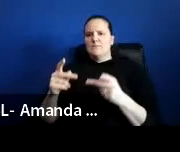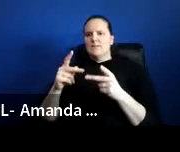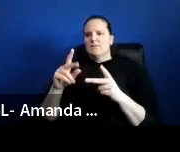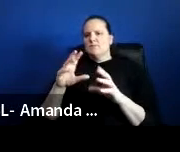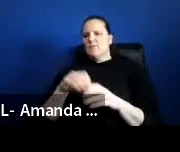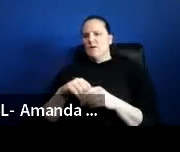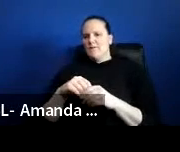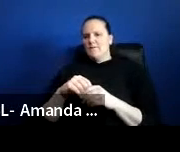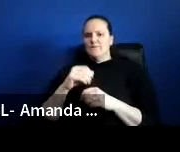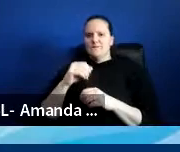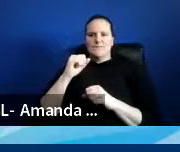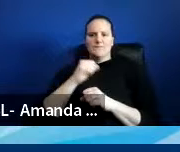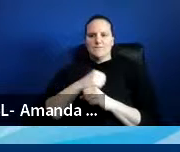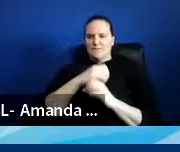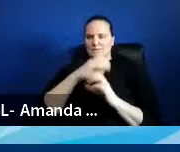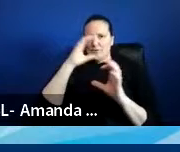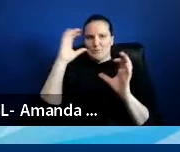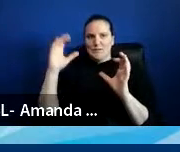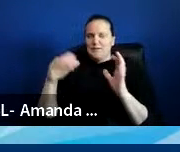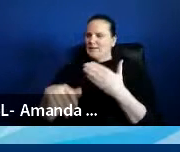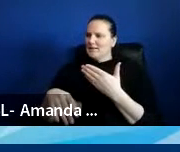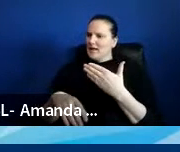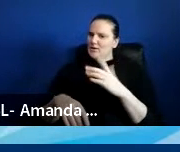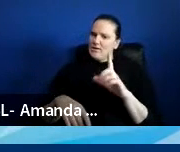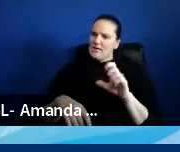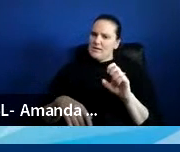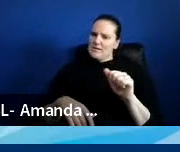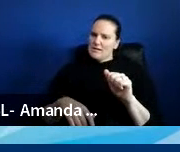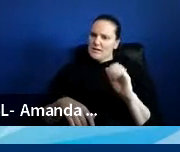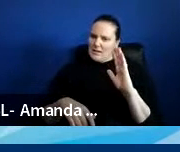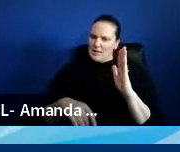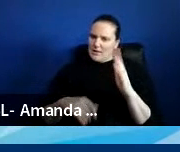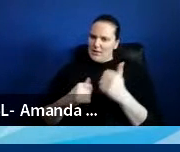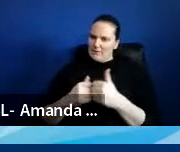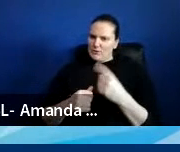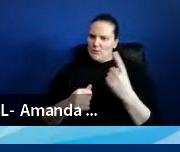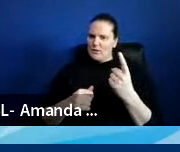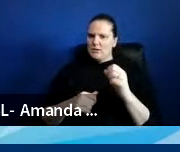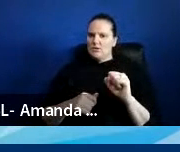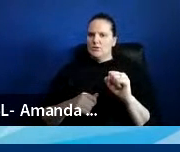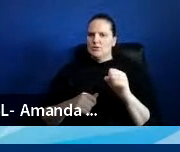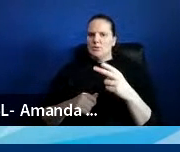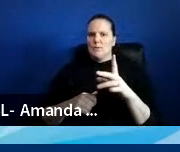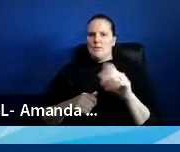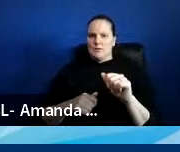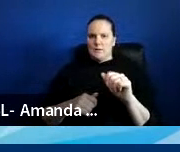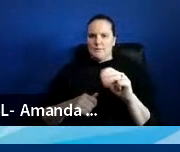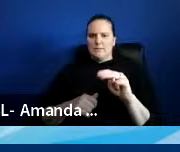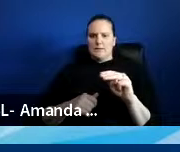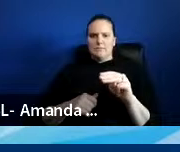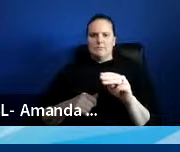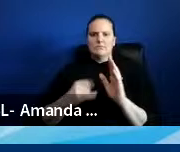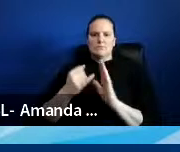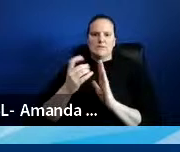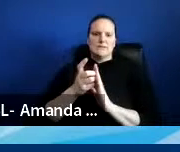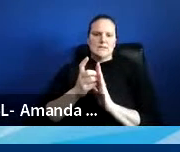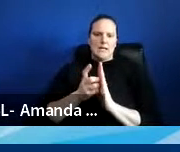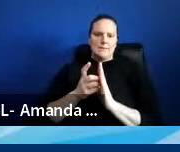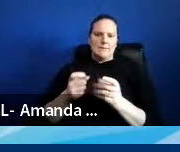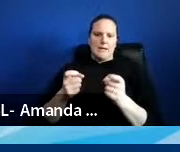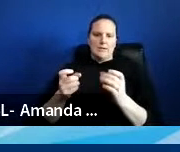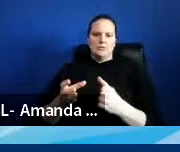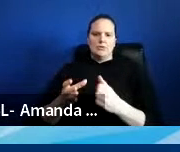visualizations. Hey, thank you, Lisa. Hello, everybody. Shilpa Mallam, design manager. I'm going to go through